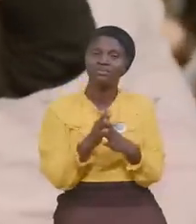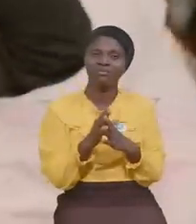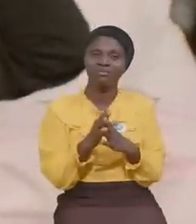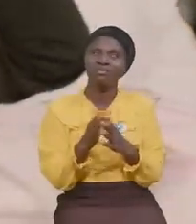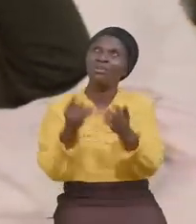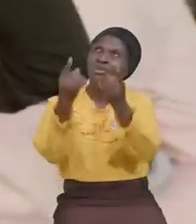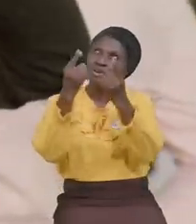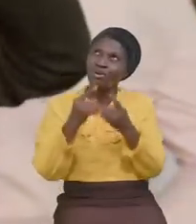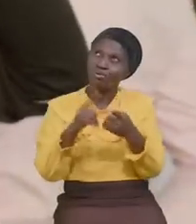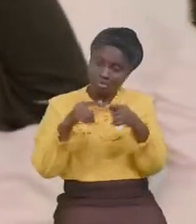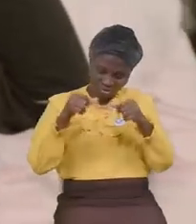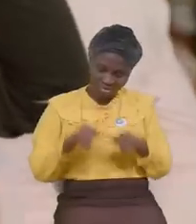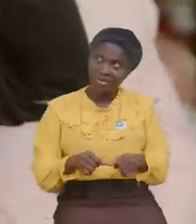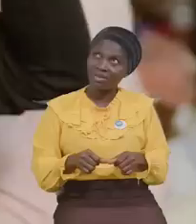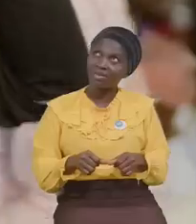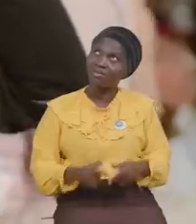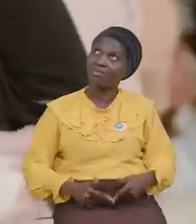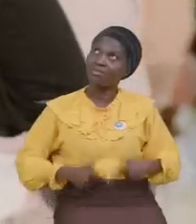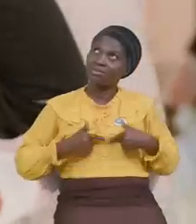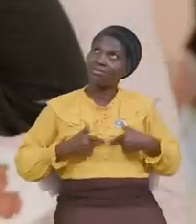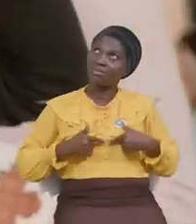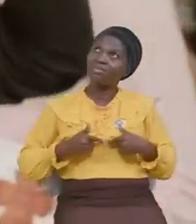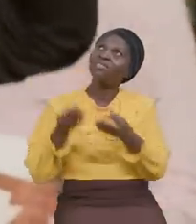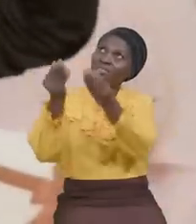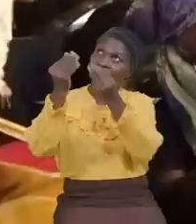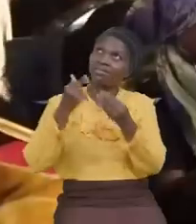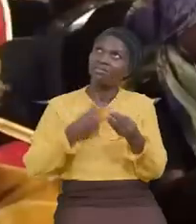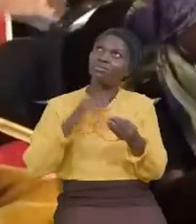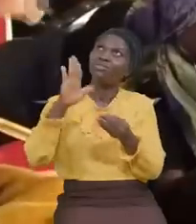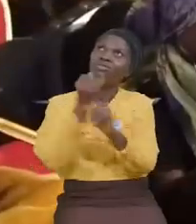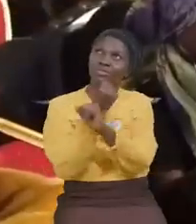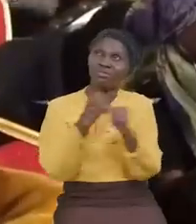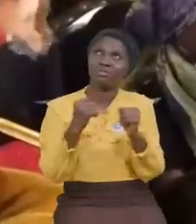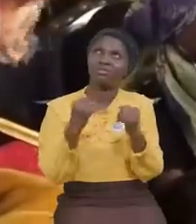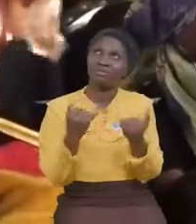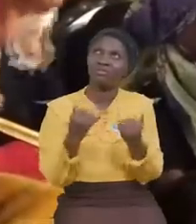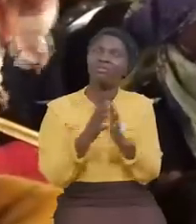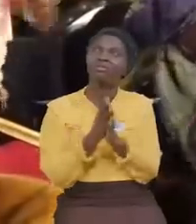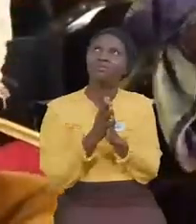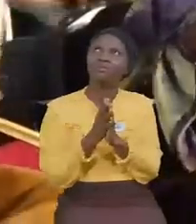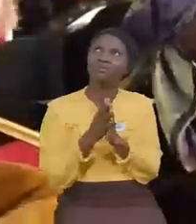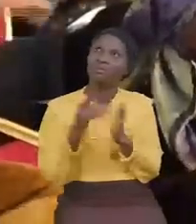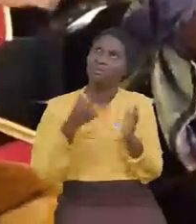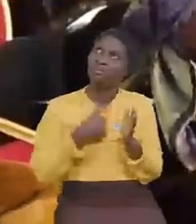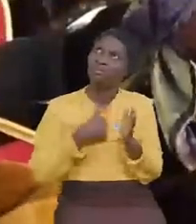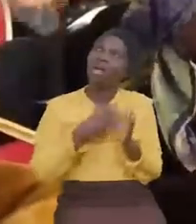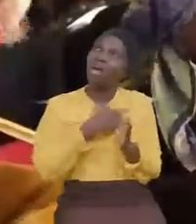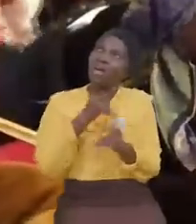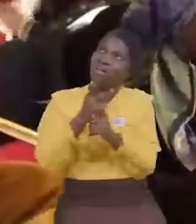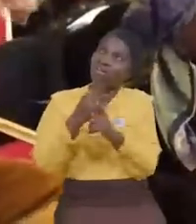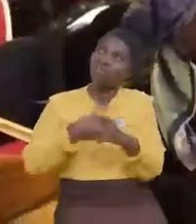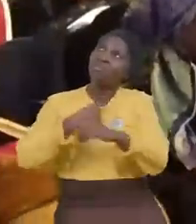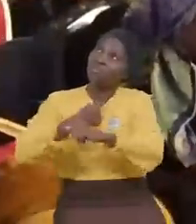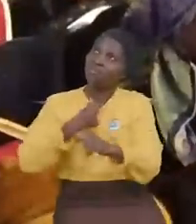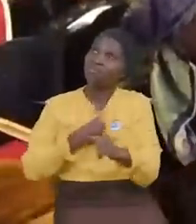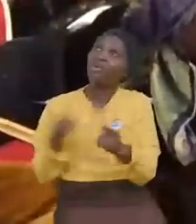to stay. Grant me your salvation. And secure me until